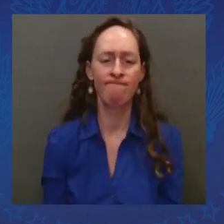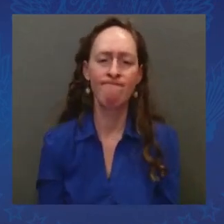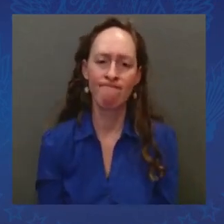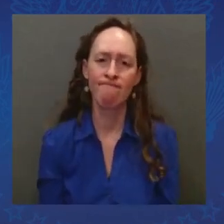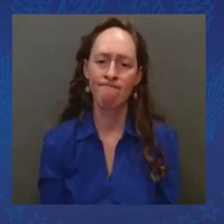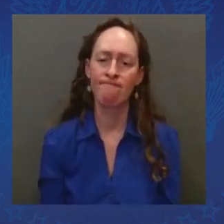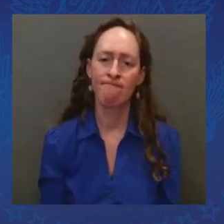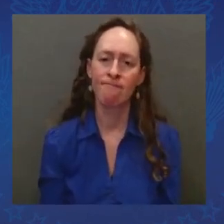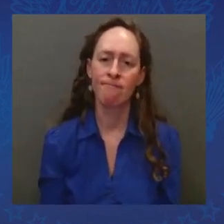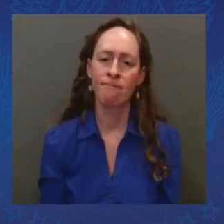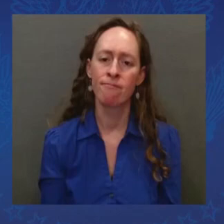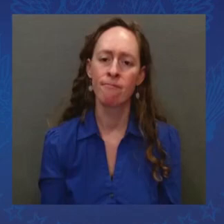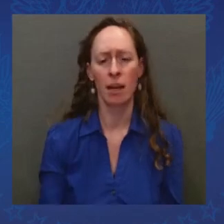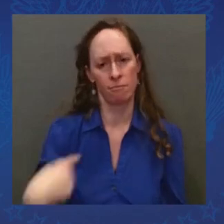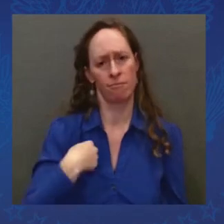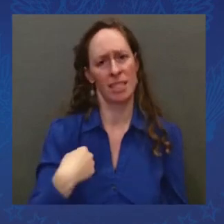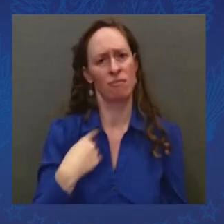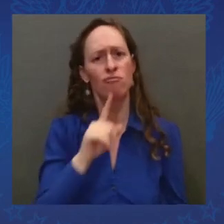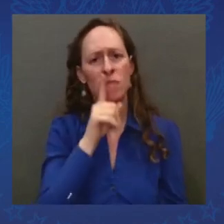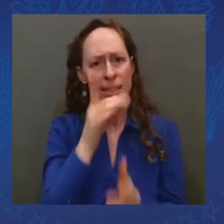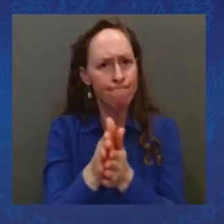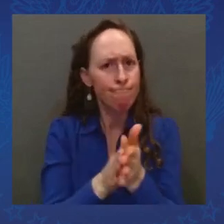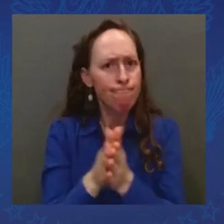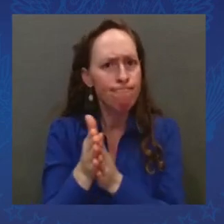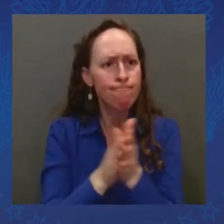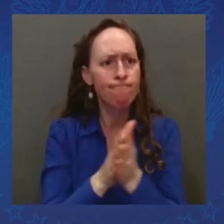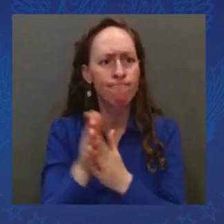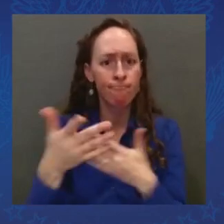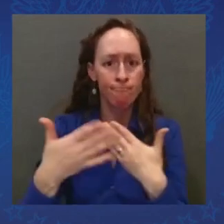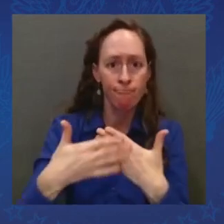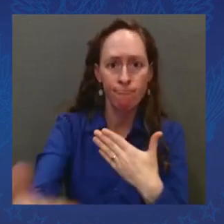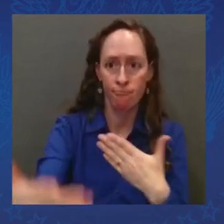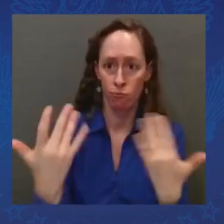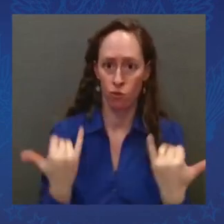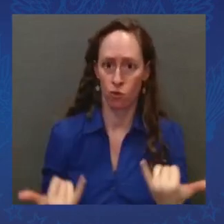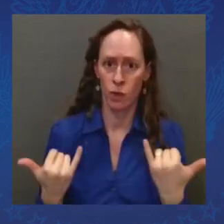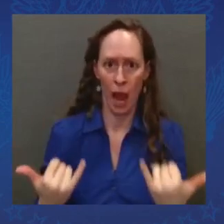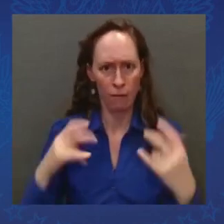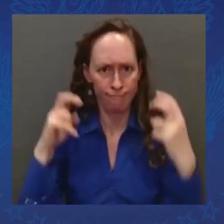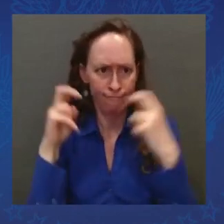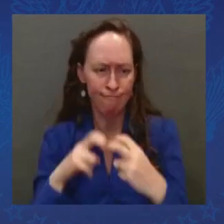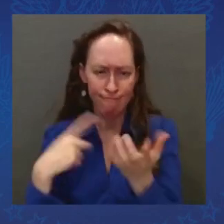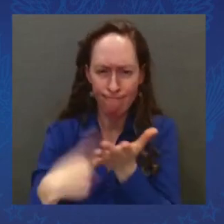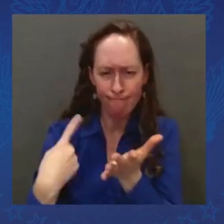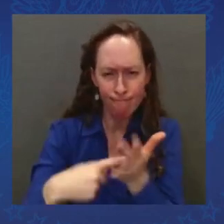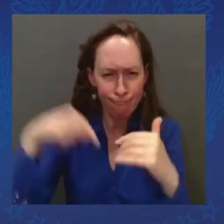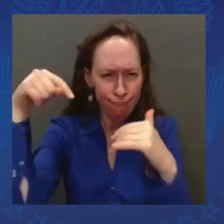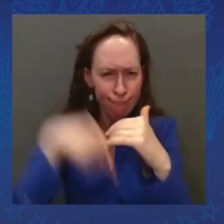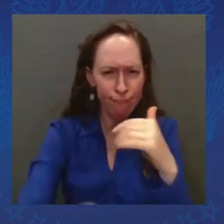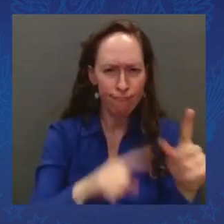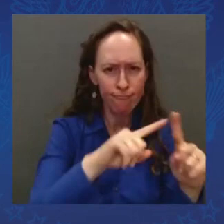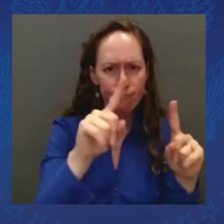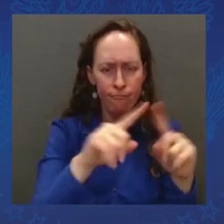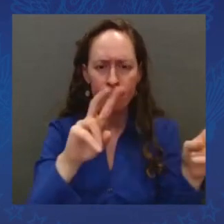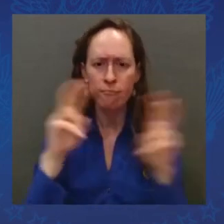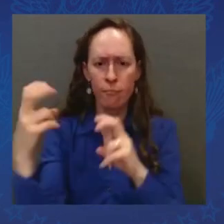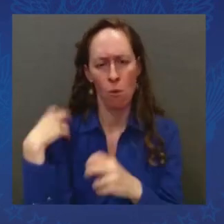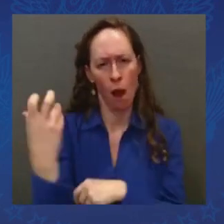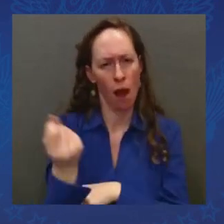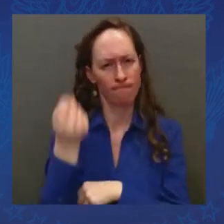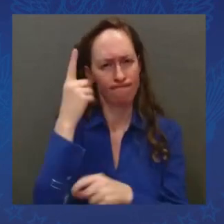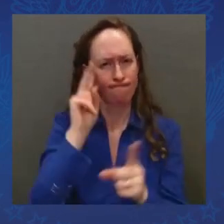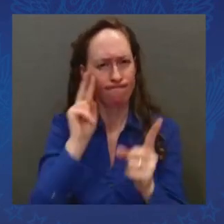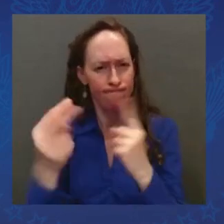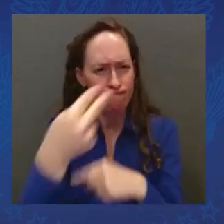in-depth exchange of views and reaching new understandings with you on strategic and overarching issues critical to the